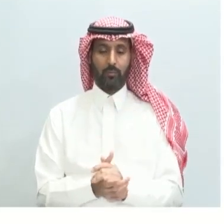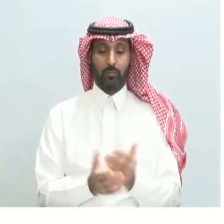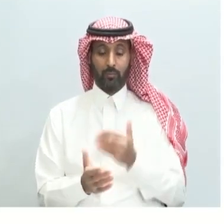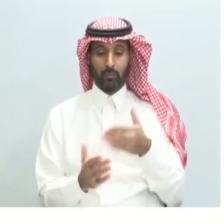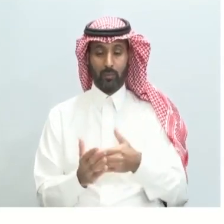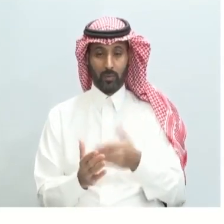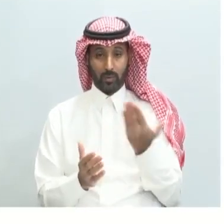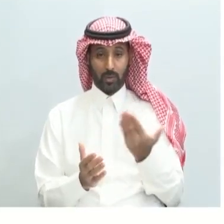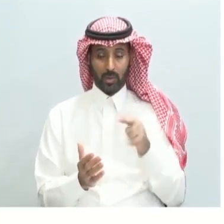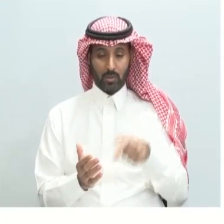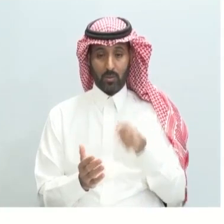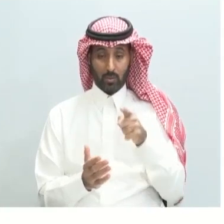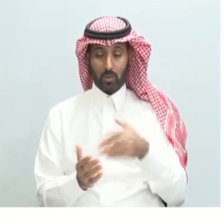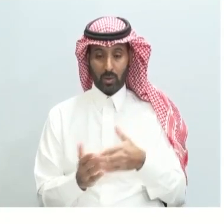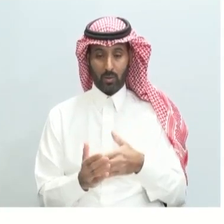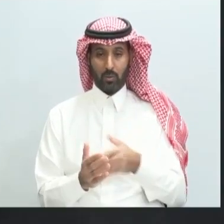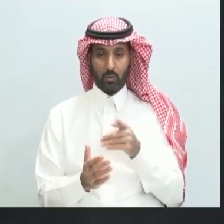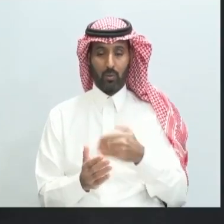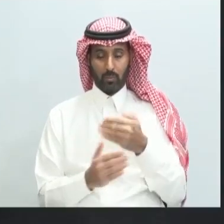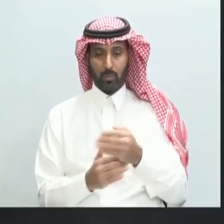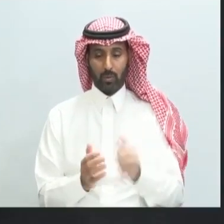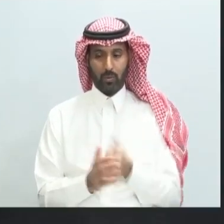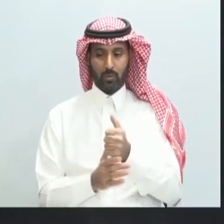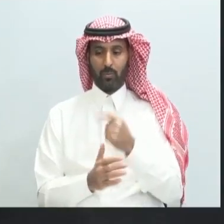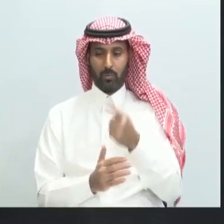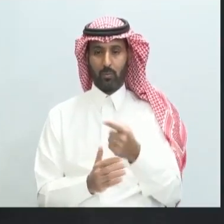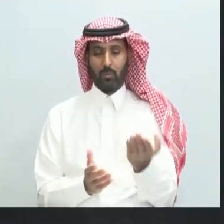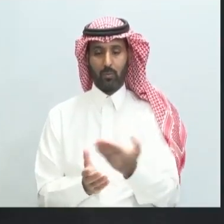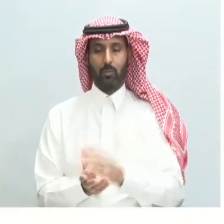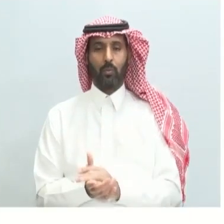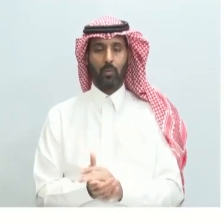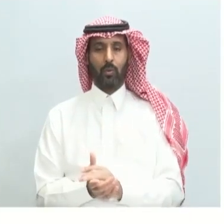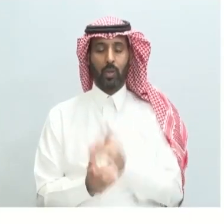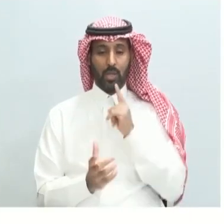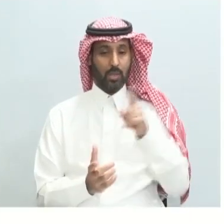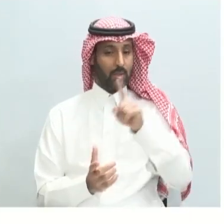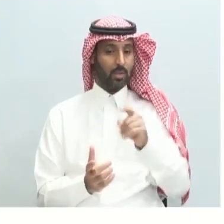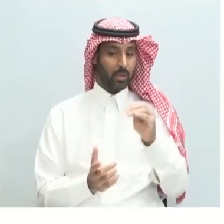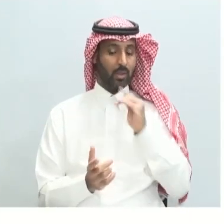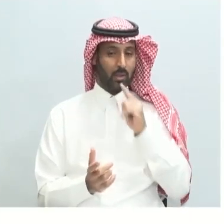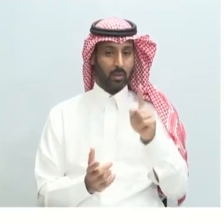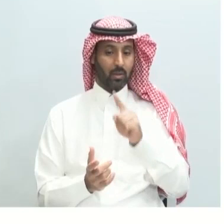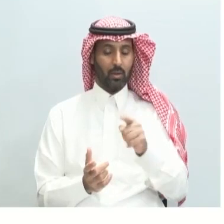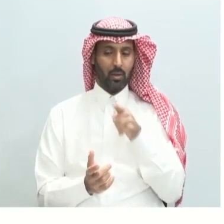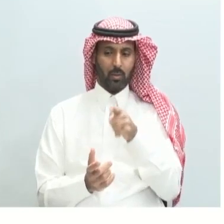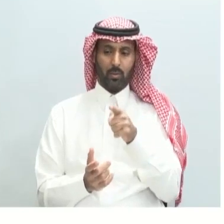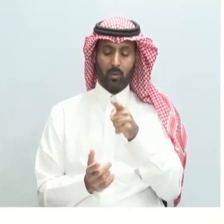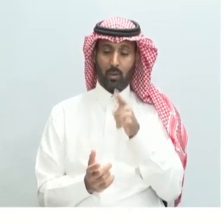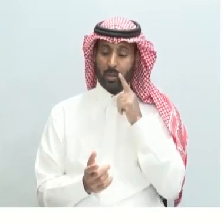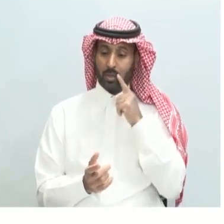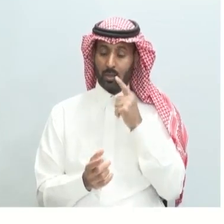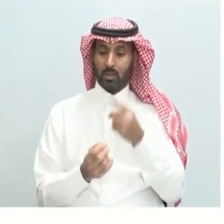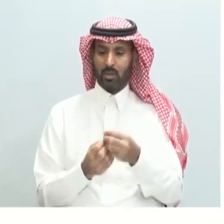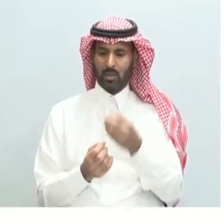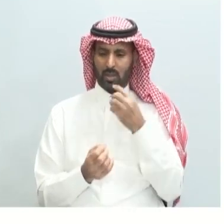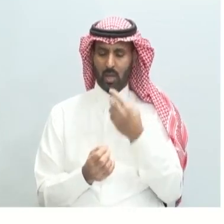At the end of this lesson, we hope that you will be able to Ask and answer questions about aches